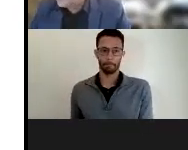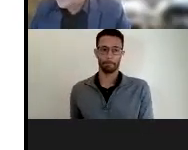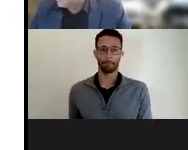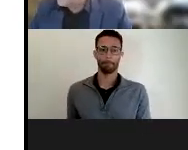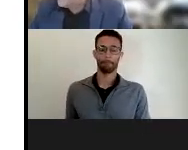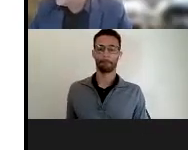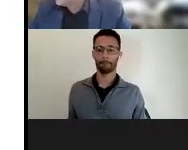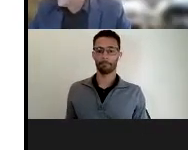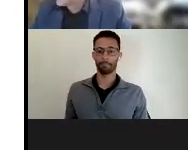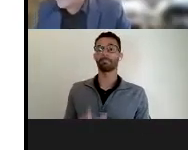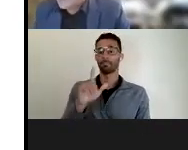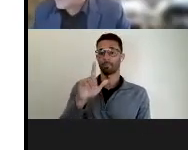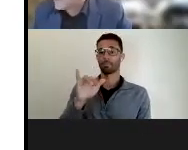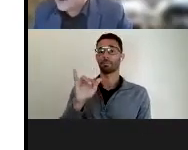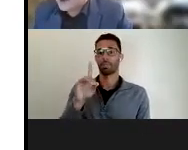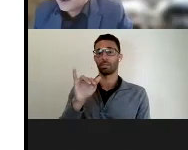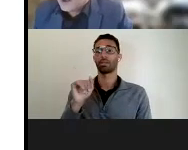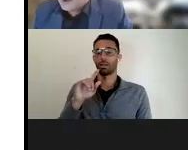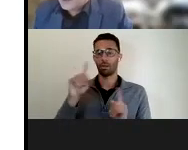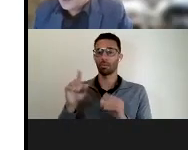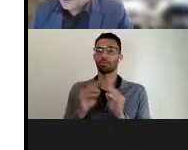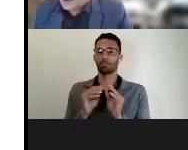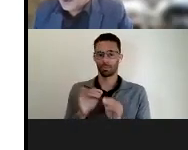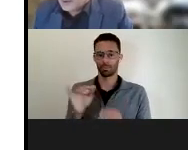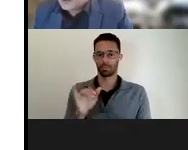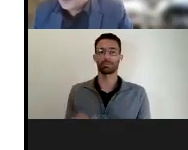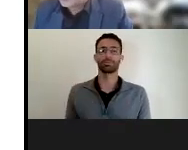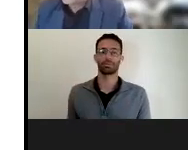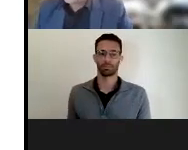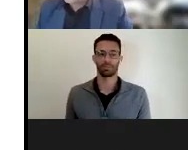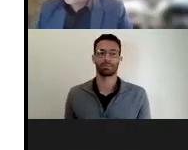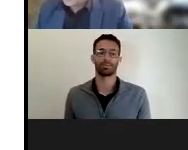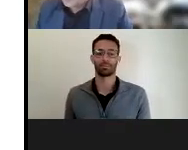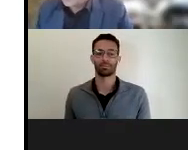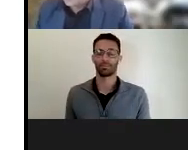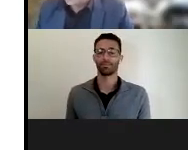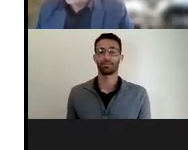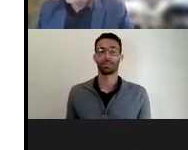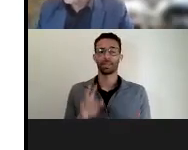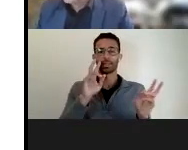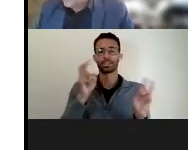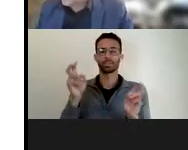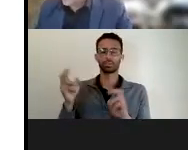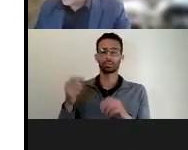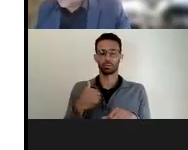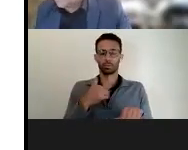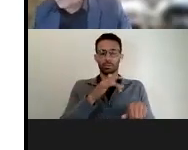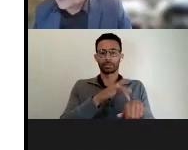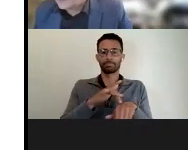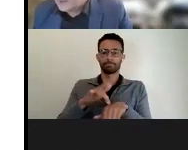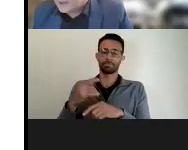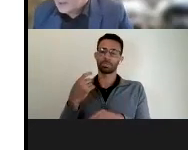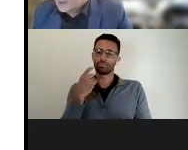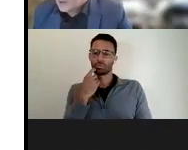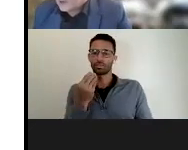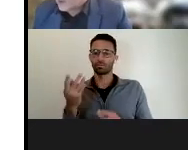Actually, Lydia was at that meeting too, actually, now that I think about it. The issues that we touched on in recent months during the time of the